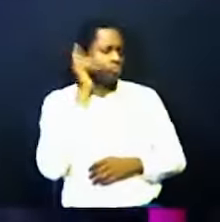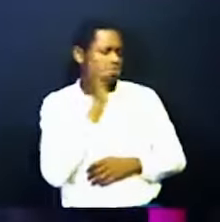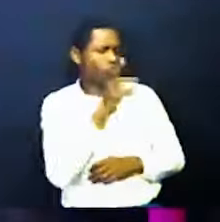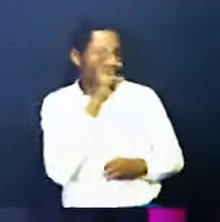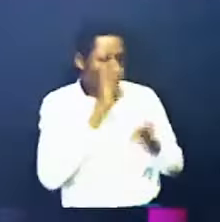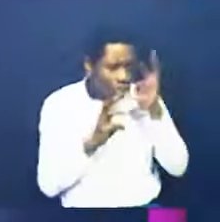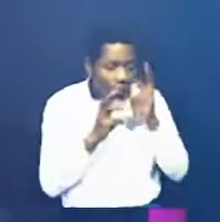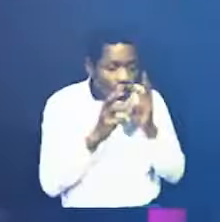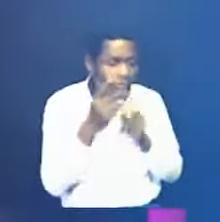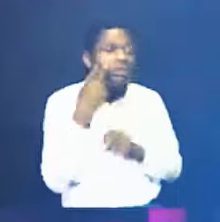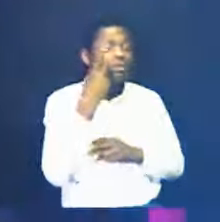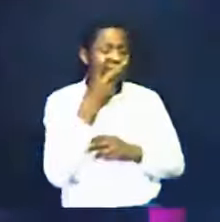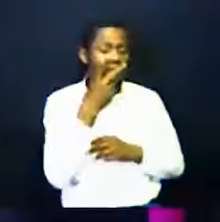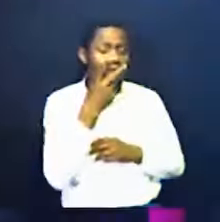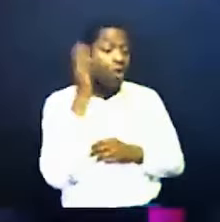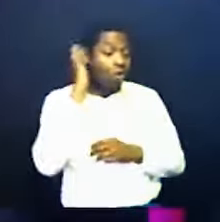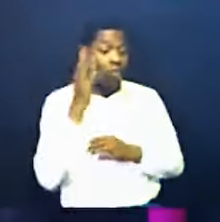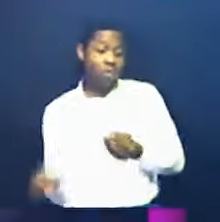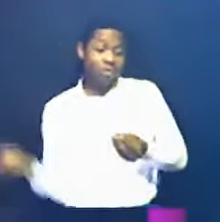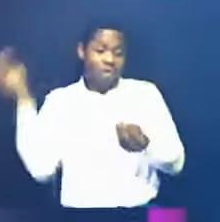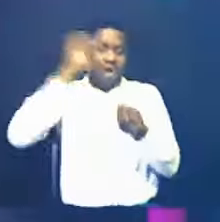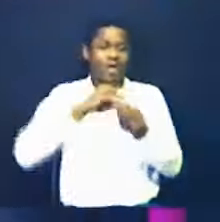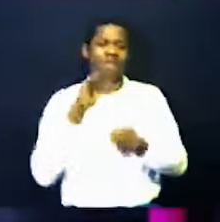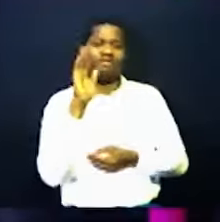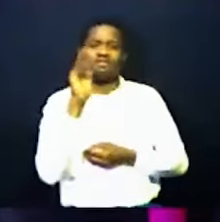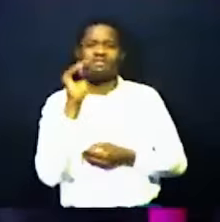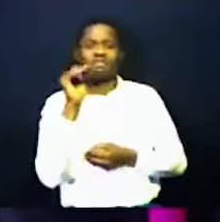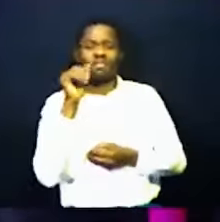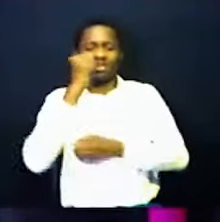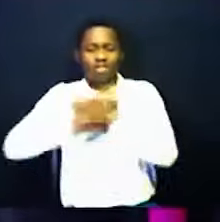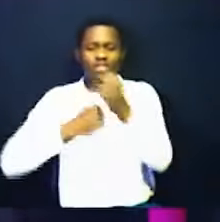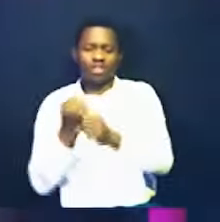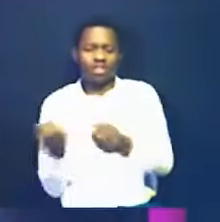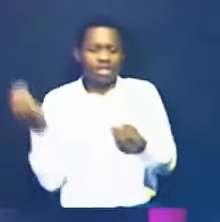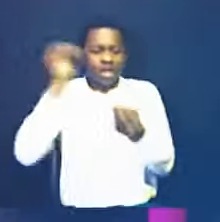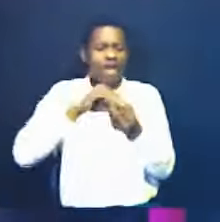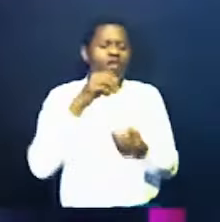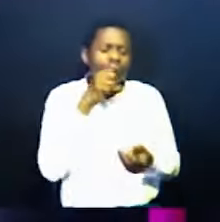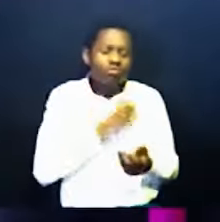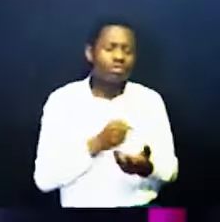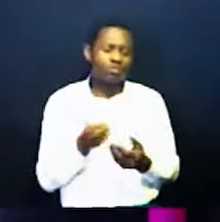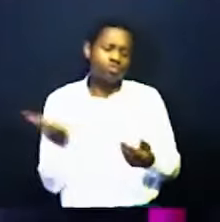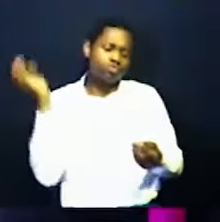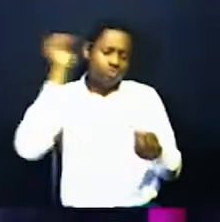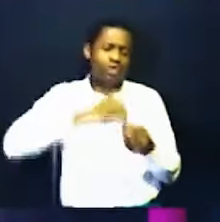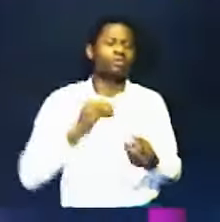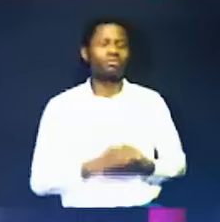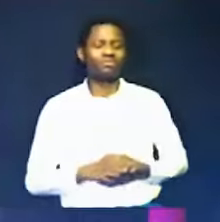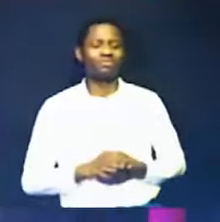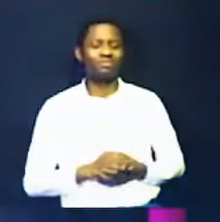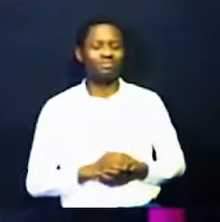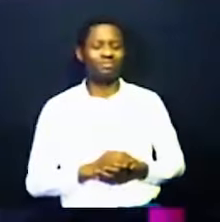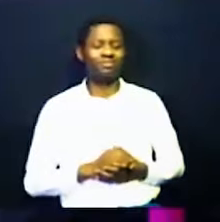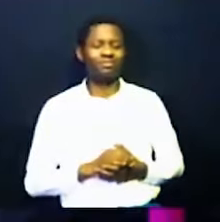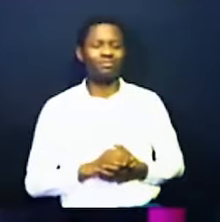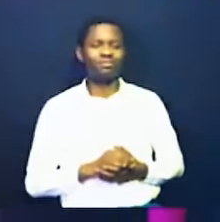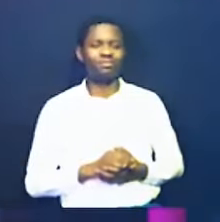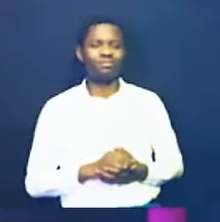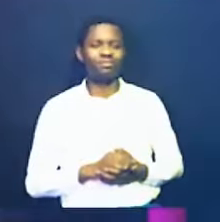tears. I will add 15 years to your life." Ko na ko ka kire Ezekiel se